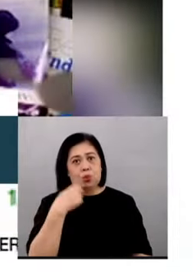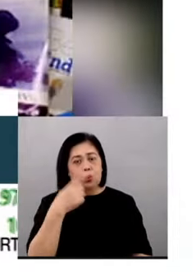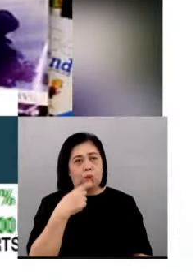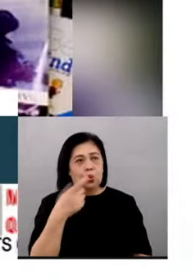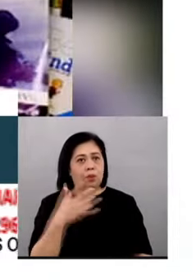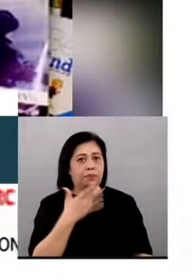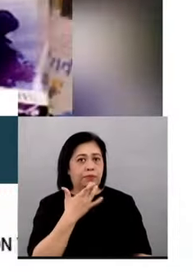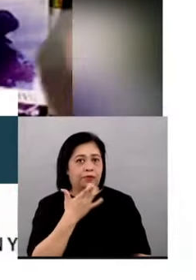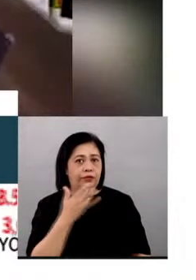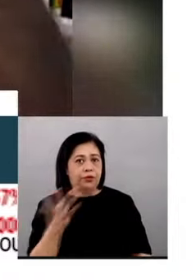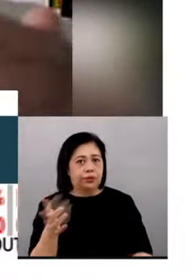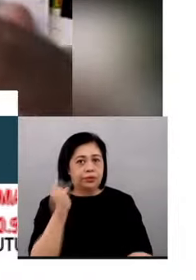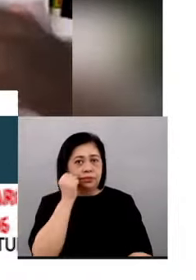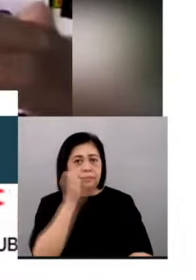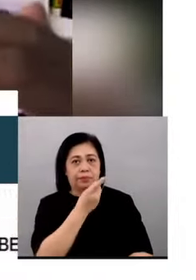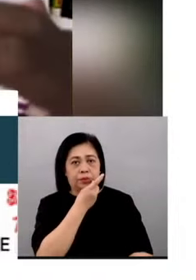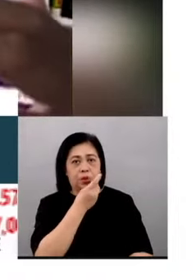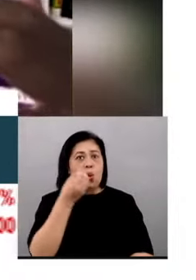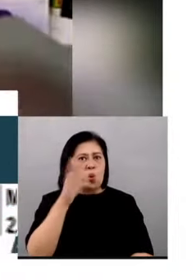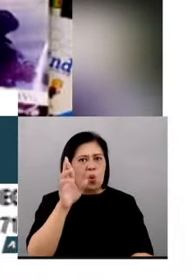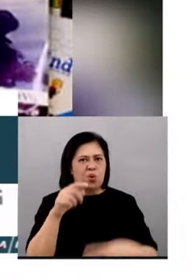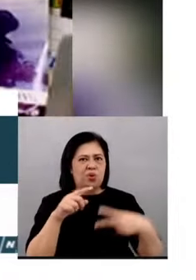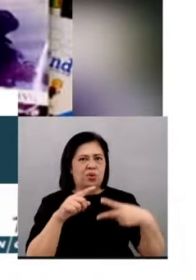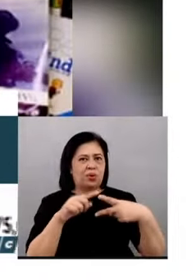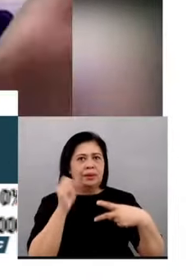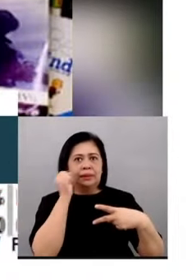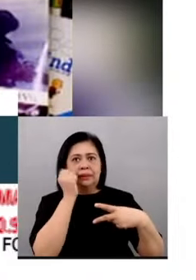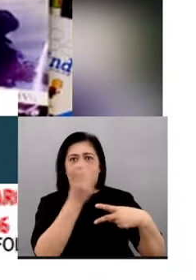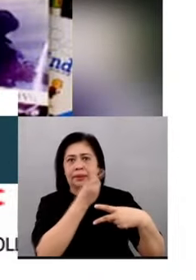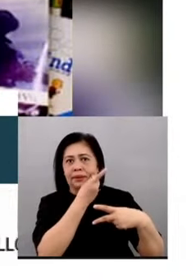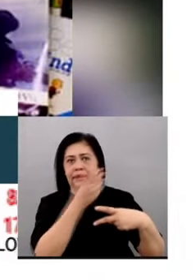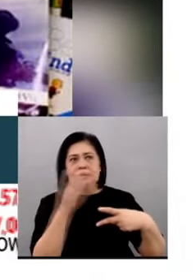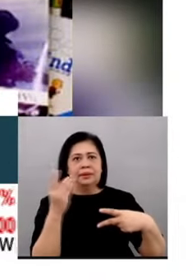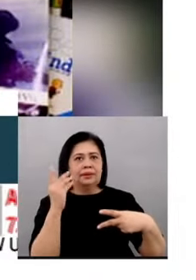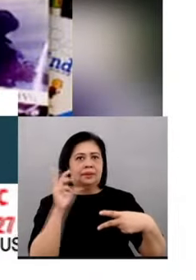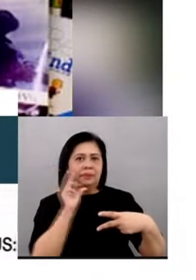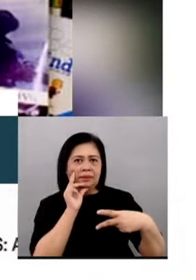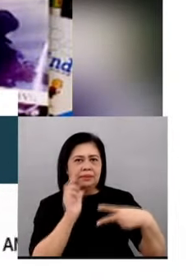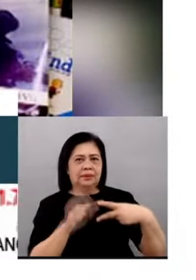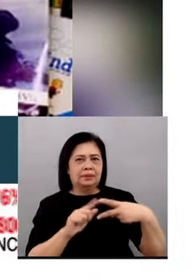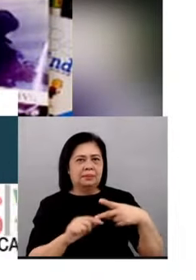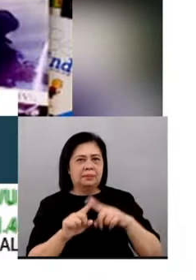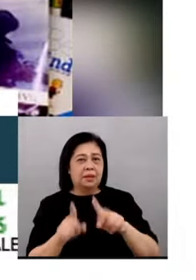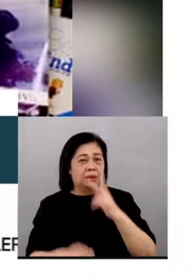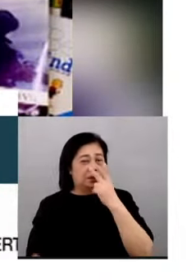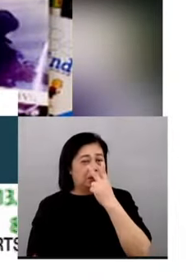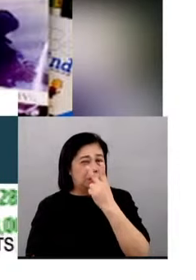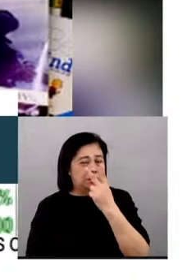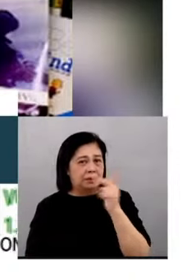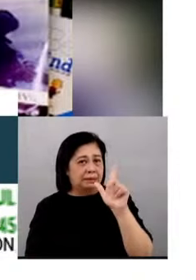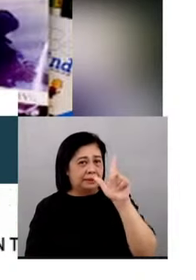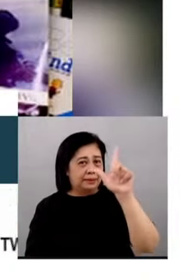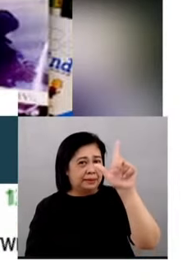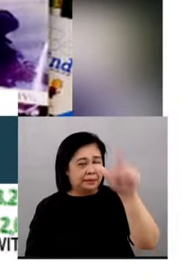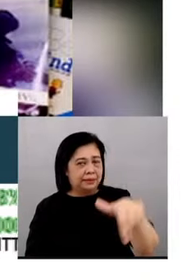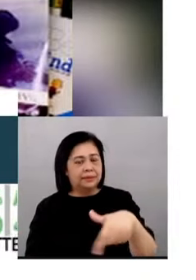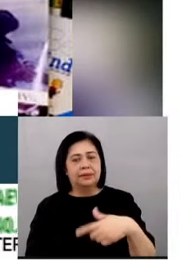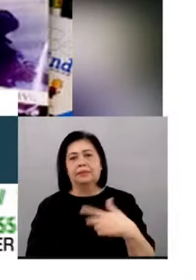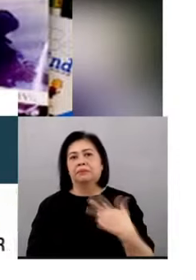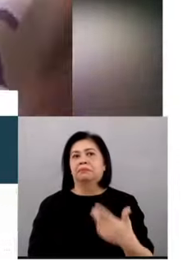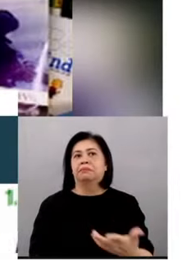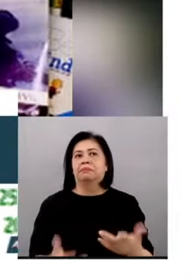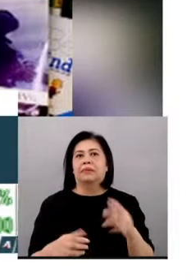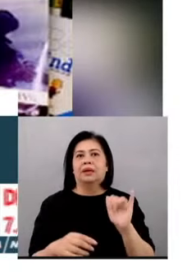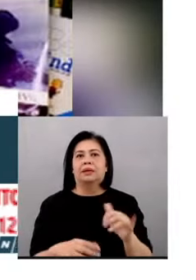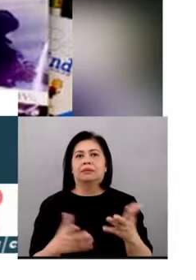prefers, or it will be a Duterte. But sooner or later, we'll also find that out. I mean, and that would